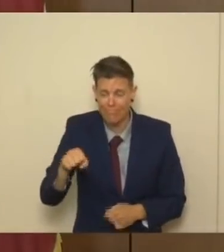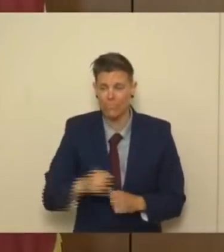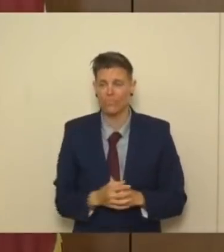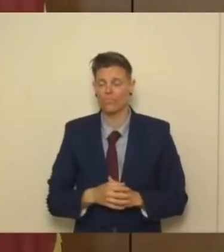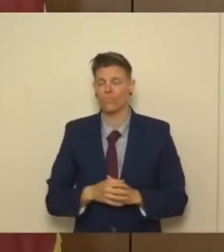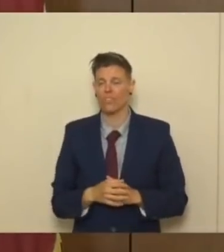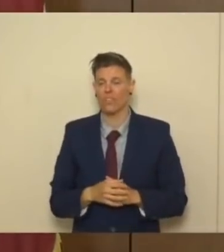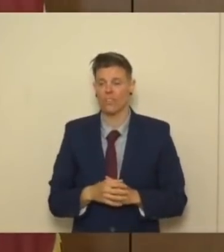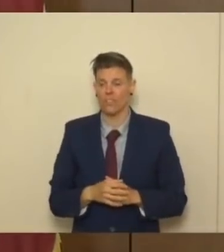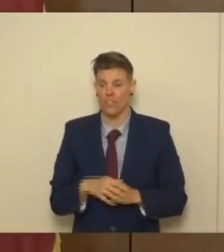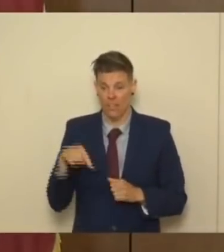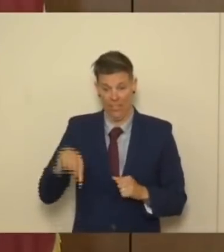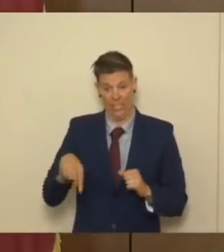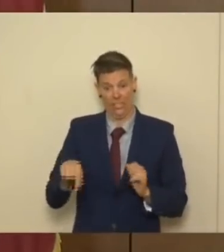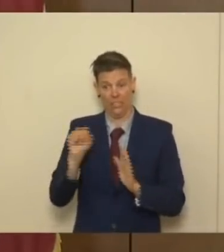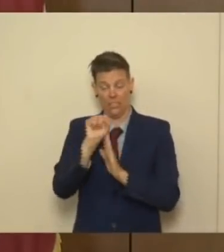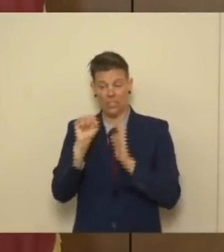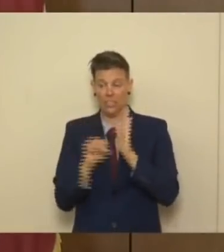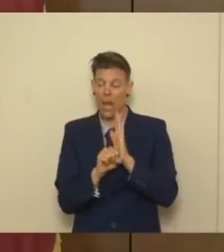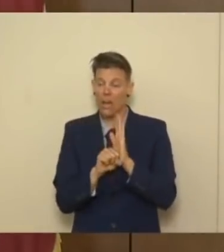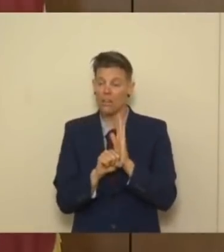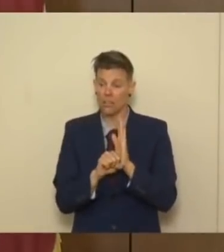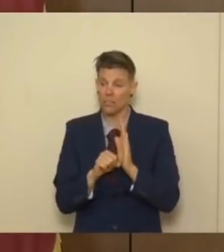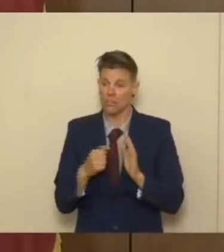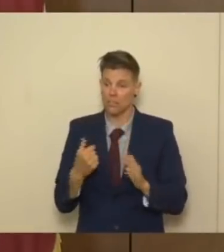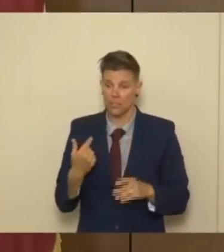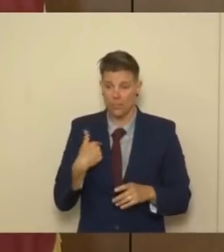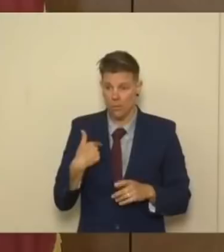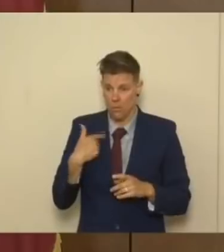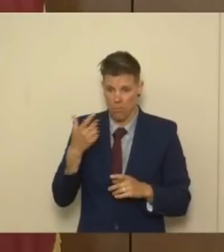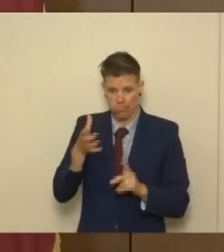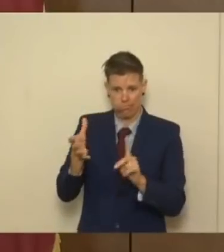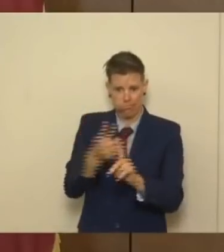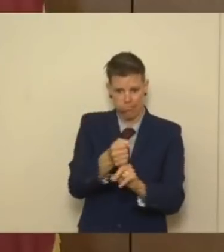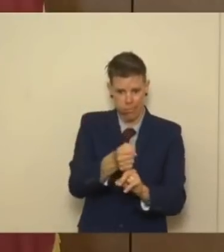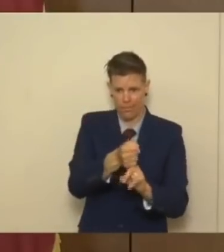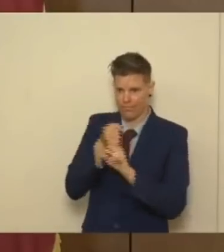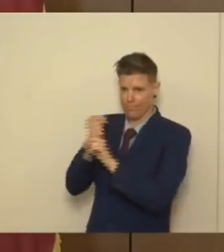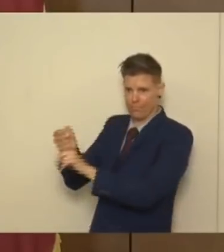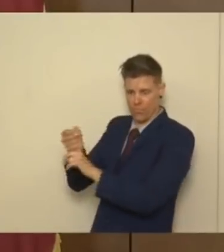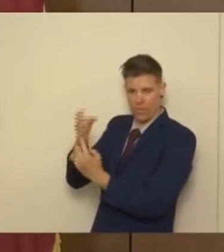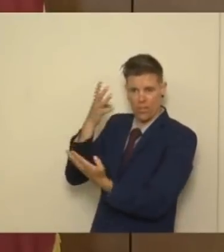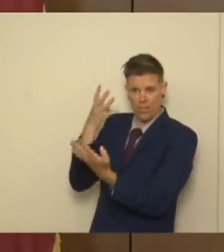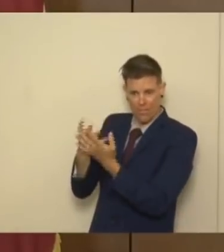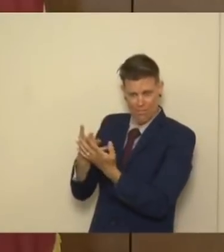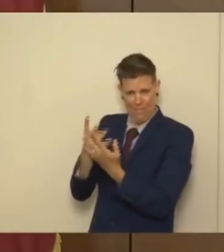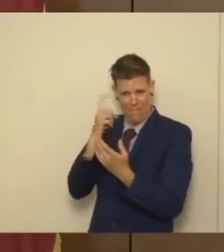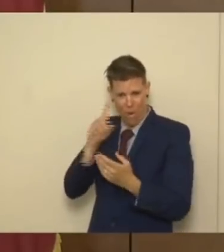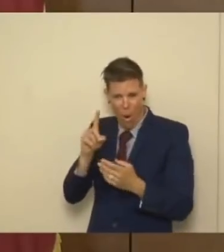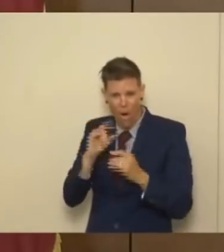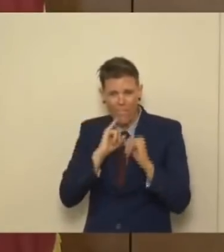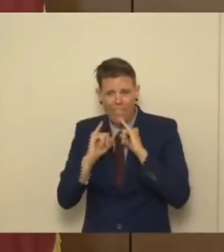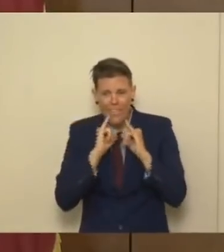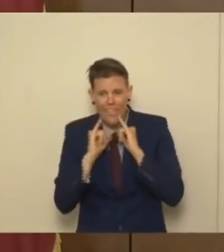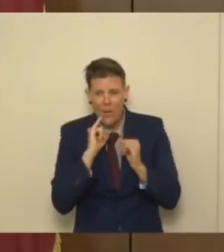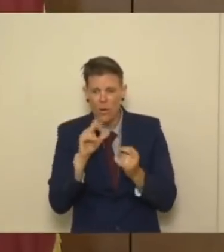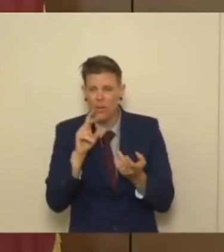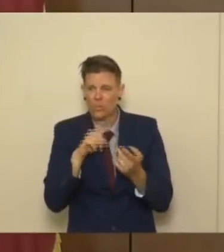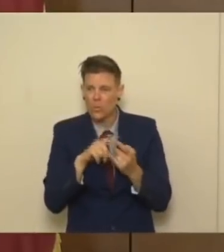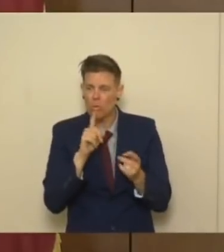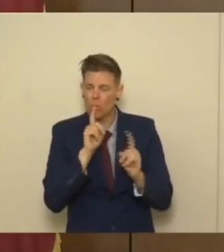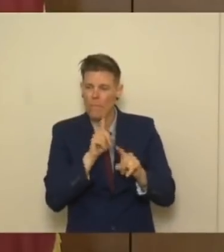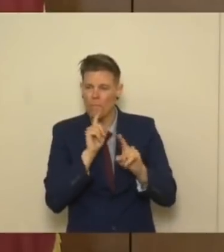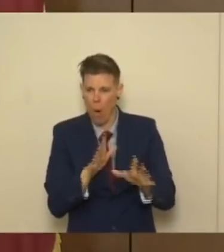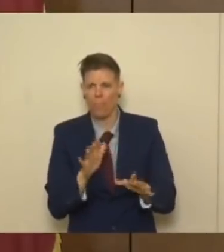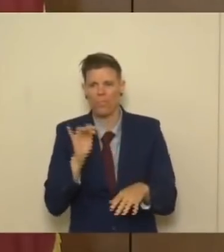talking to the press, this is going to be an investigation that the state will immediately undertake. I don't know anything about that and don't know whether it's a